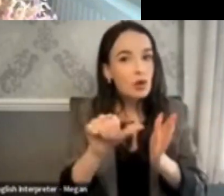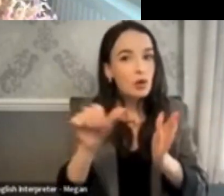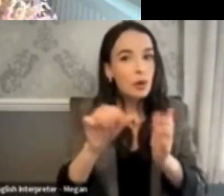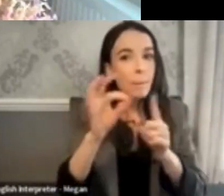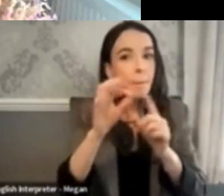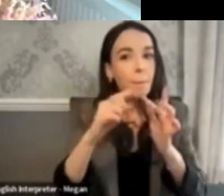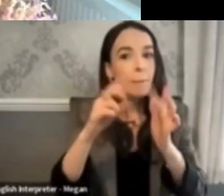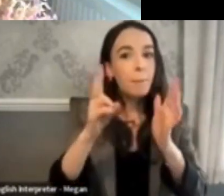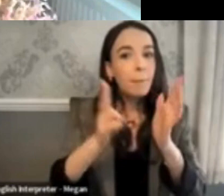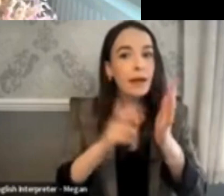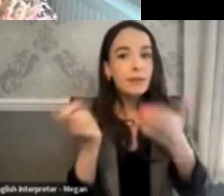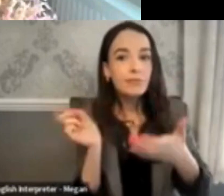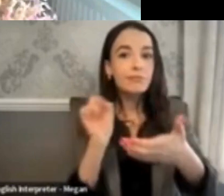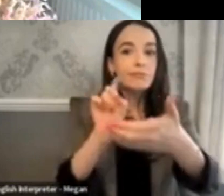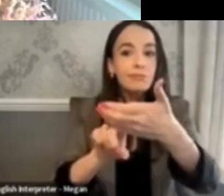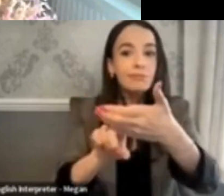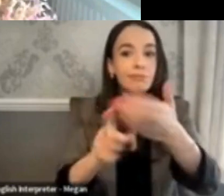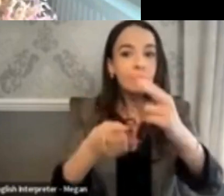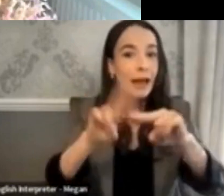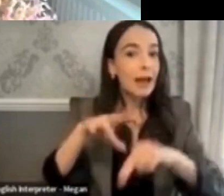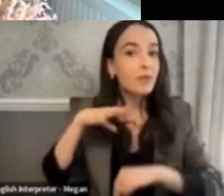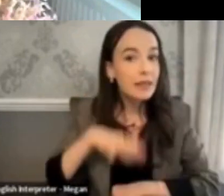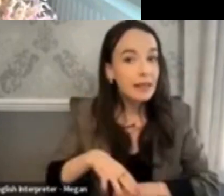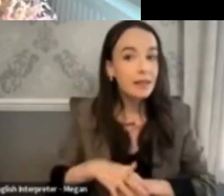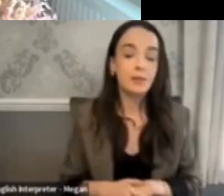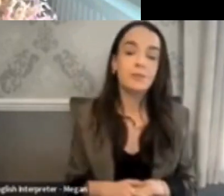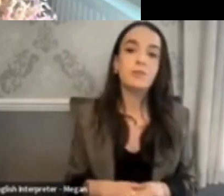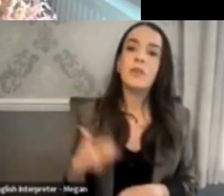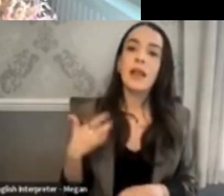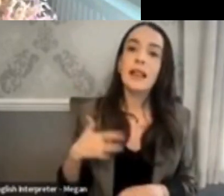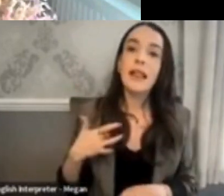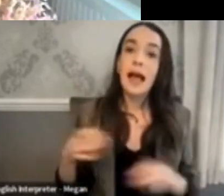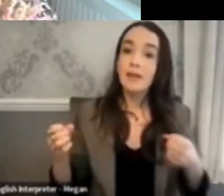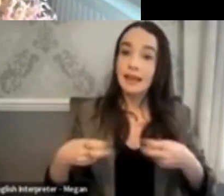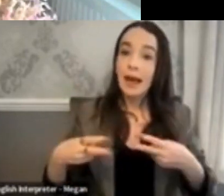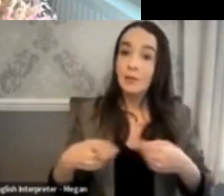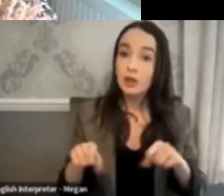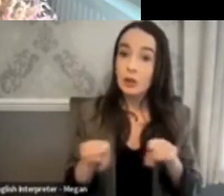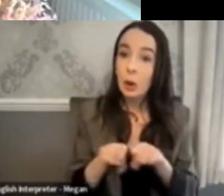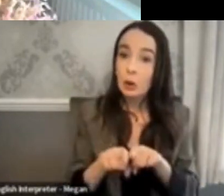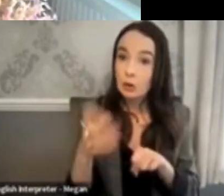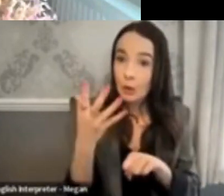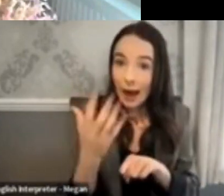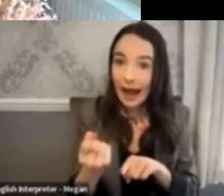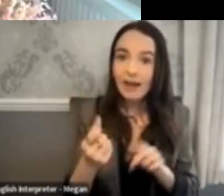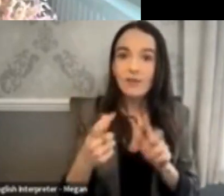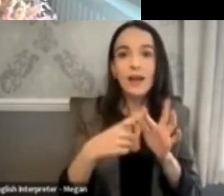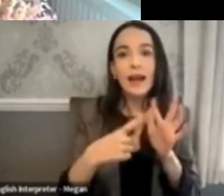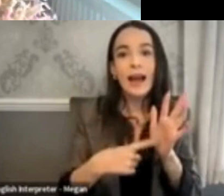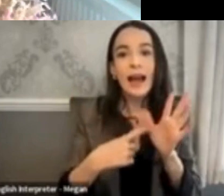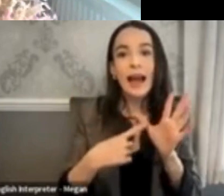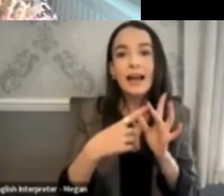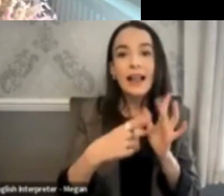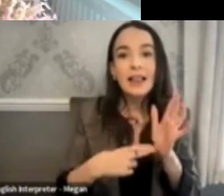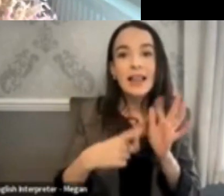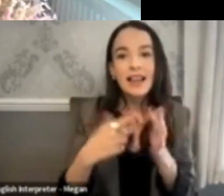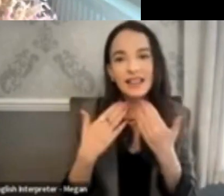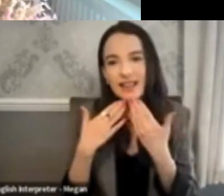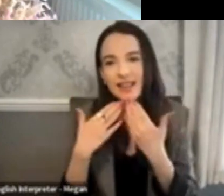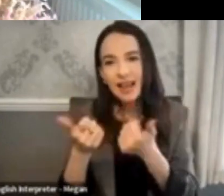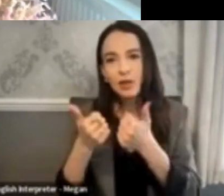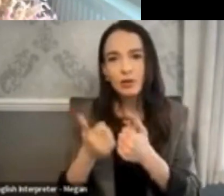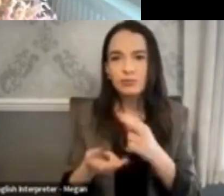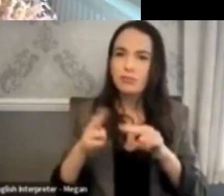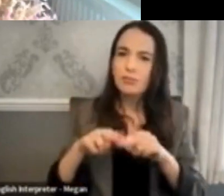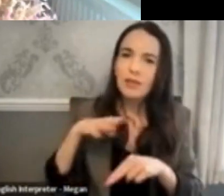them. Live captioning is also available with thanks to Elaine. And to access the live captions, please click on the CC button